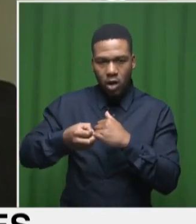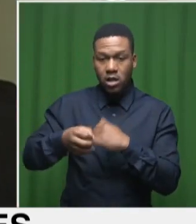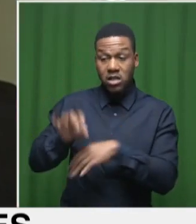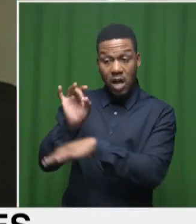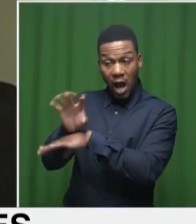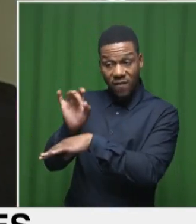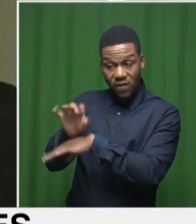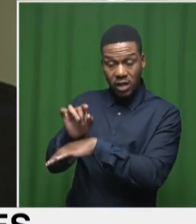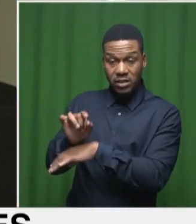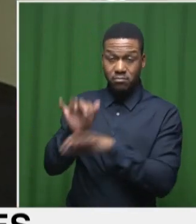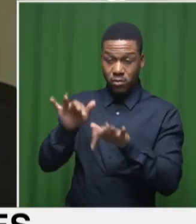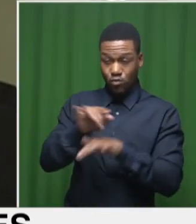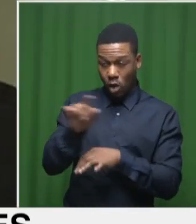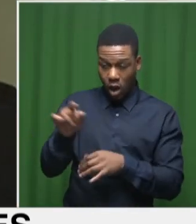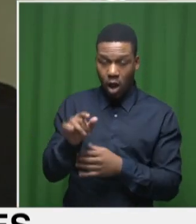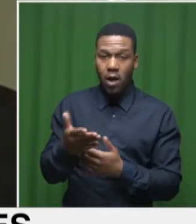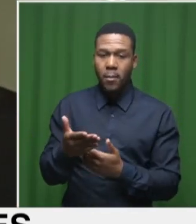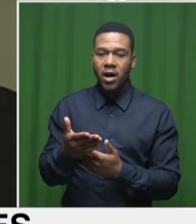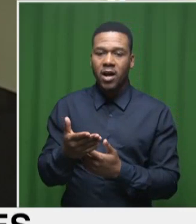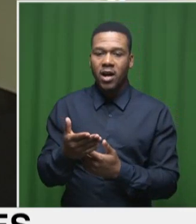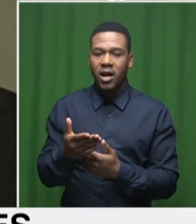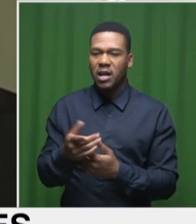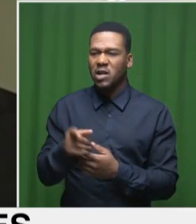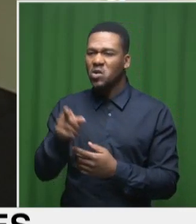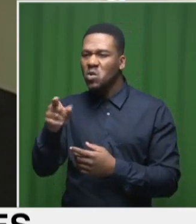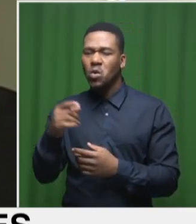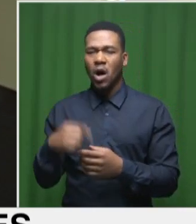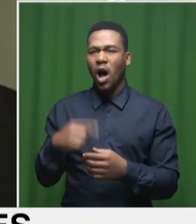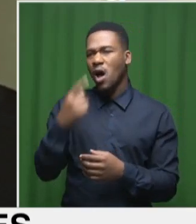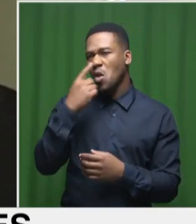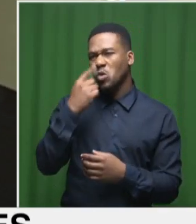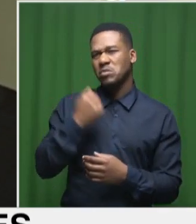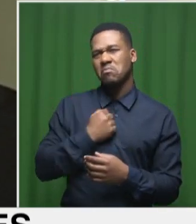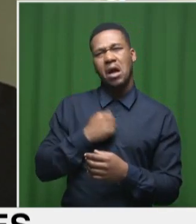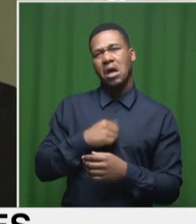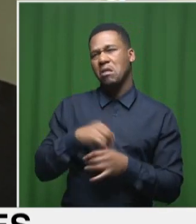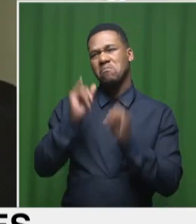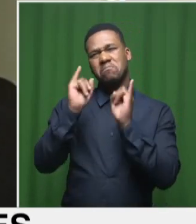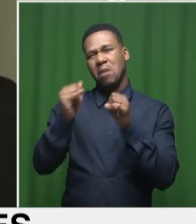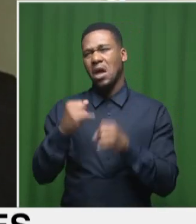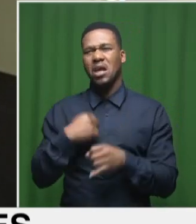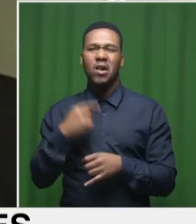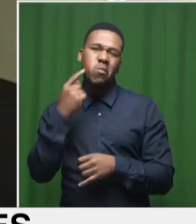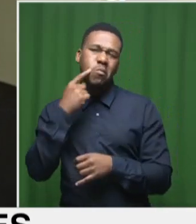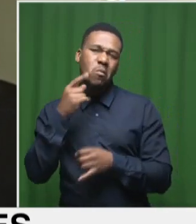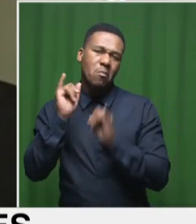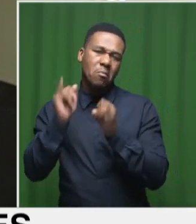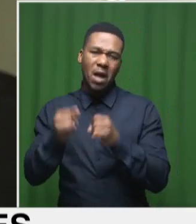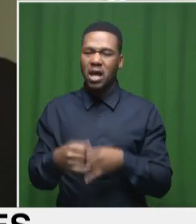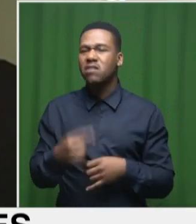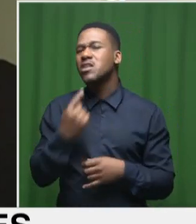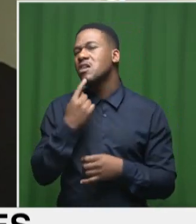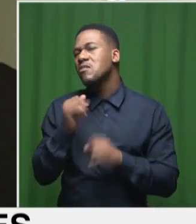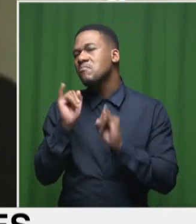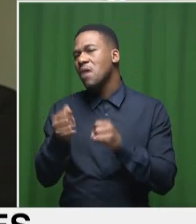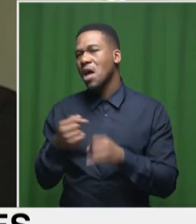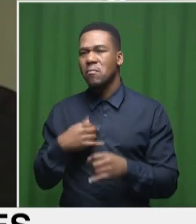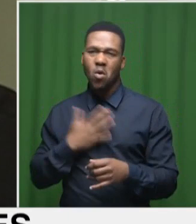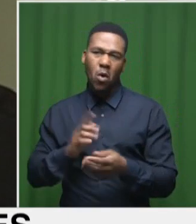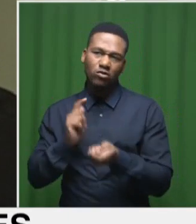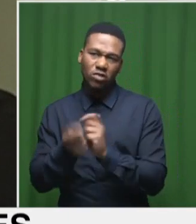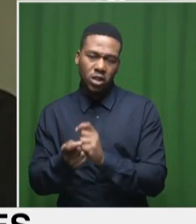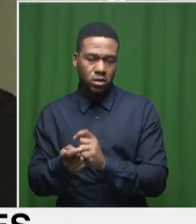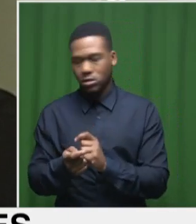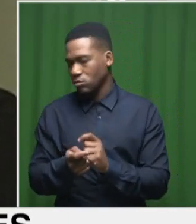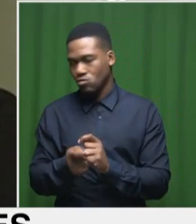aesthetic procedures purely because they'll say, look, I don't like my nose, or I don't like my cheeks or my chin. If there is something wrong, so let's say they were